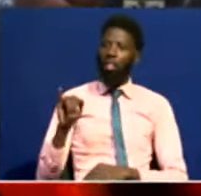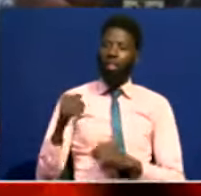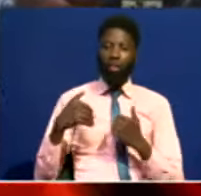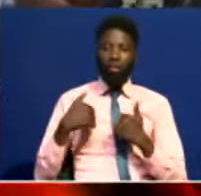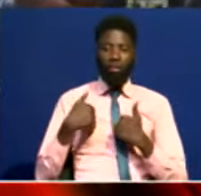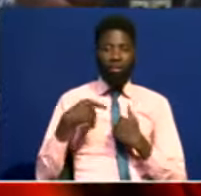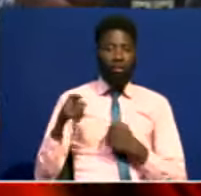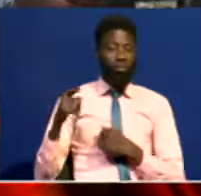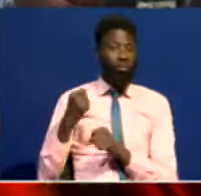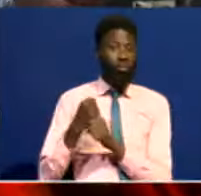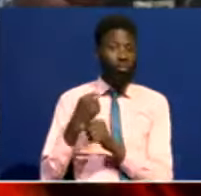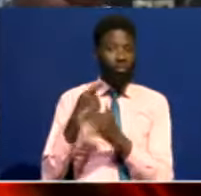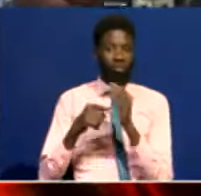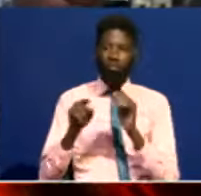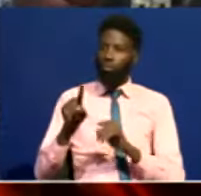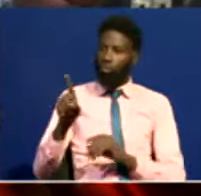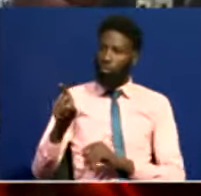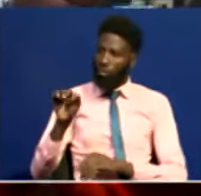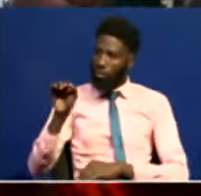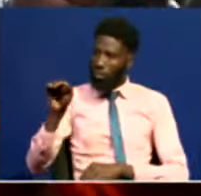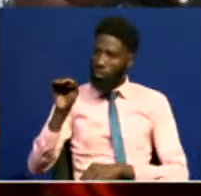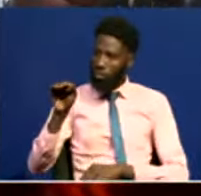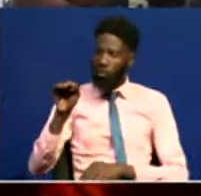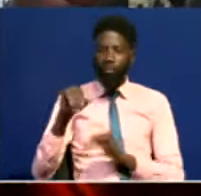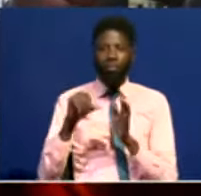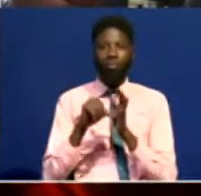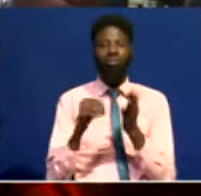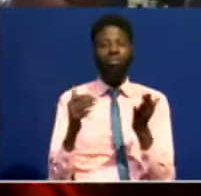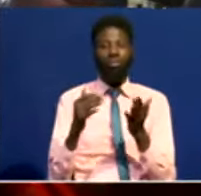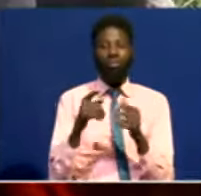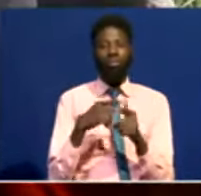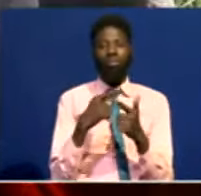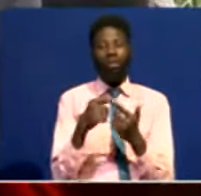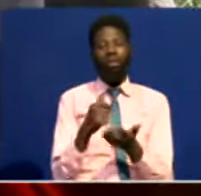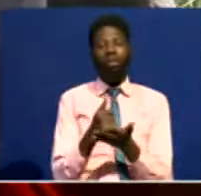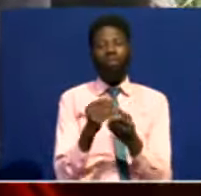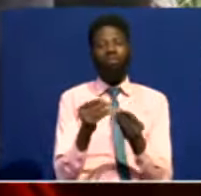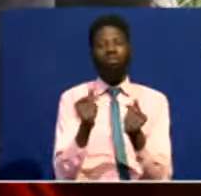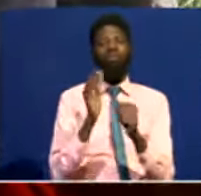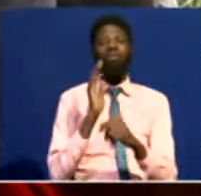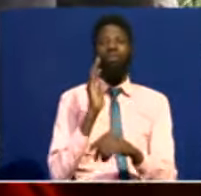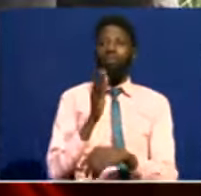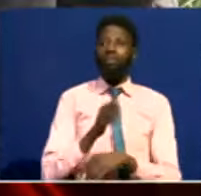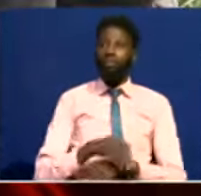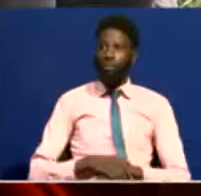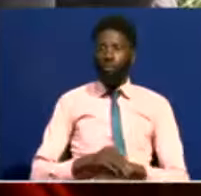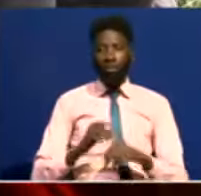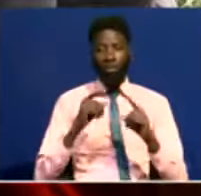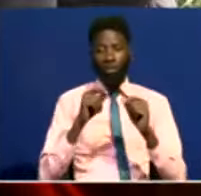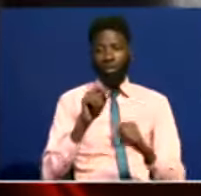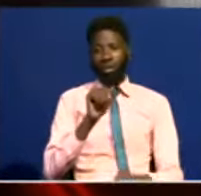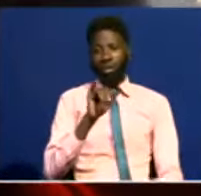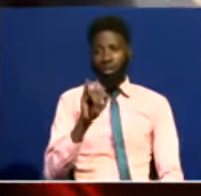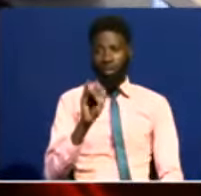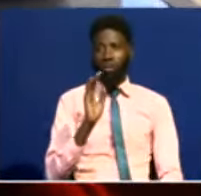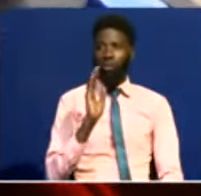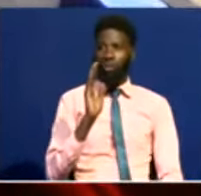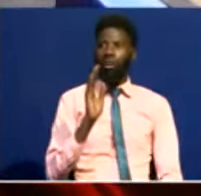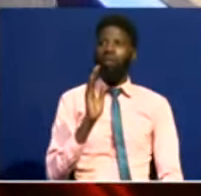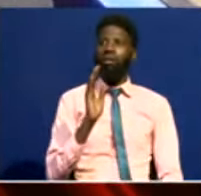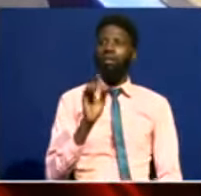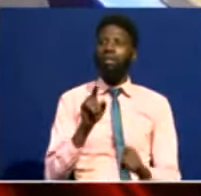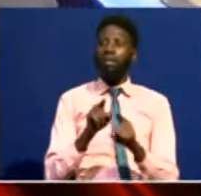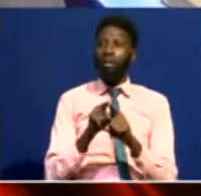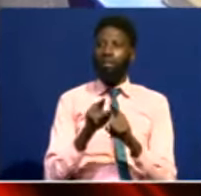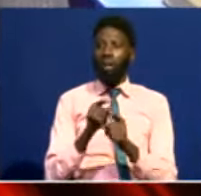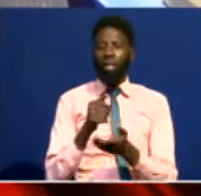is you just ask it a question, tell it a problem, and it will give you a solution. Hell says the AI man is expected to interact with